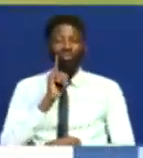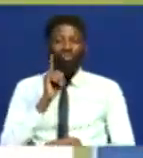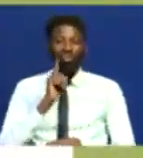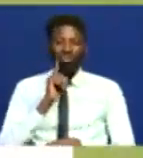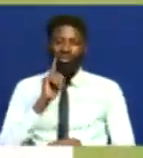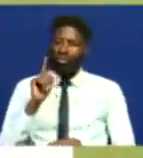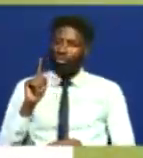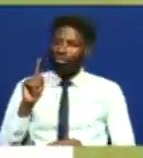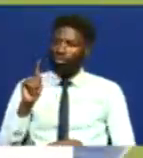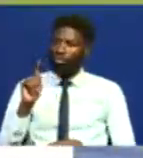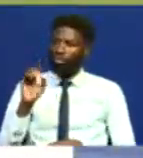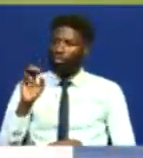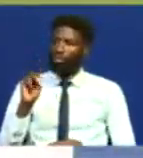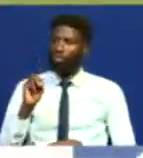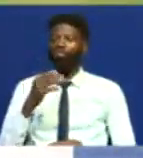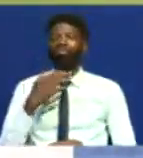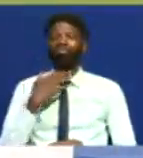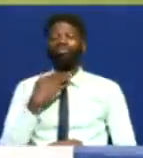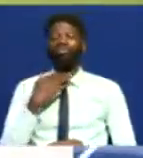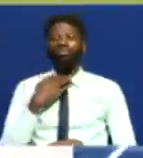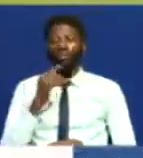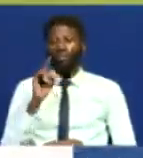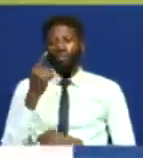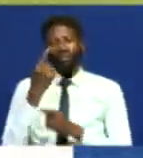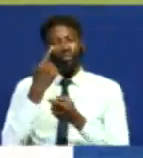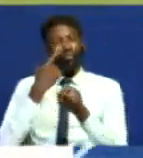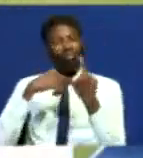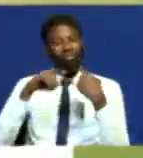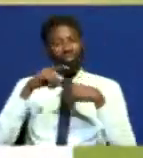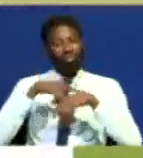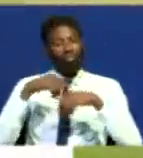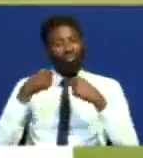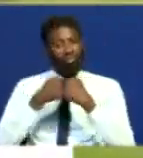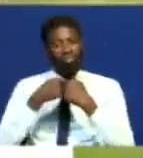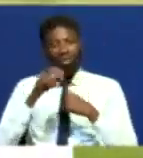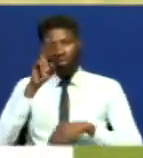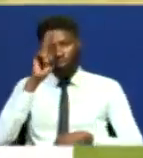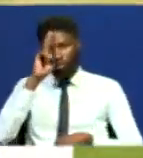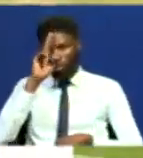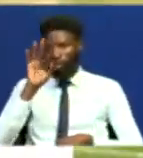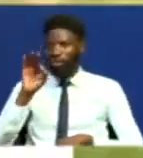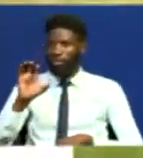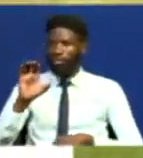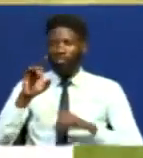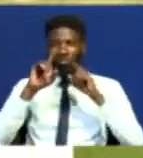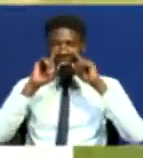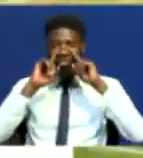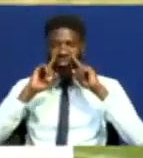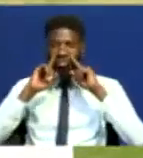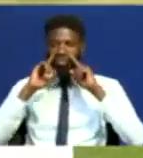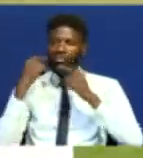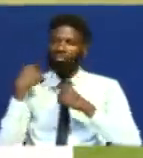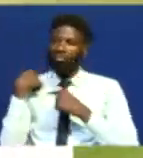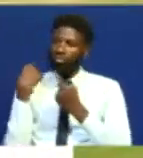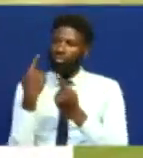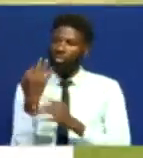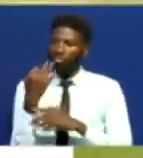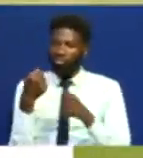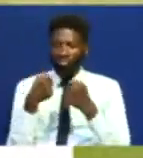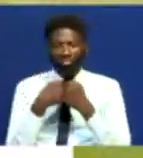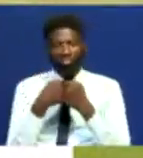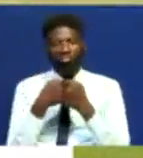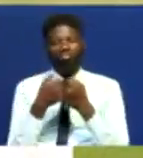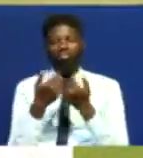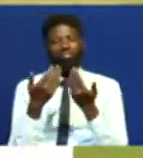is aiming to register his first win of the season when his side face Police FC. Leopards are winless in their previous 3 matches,